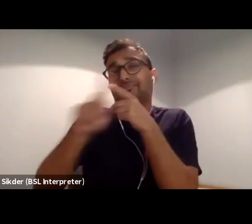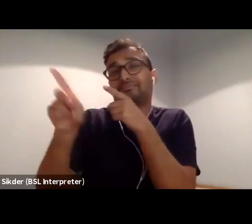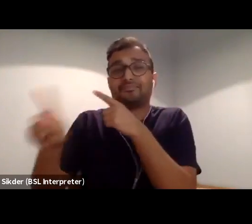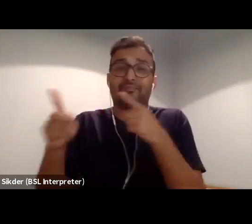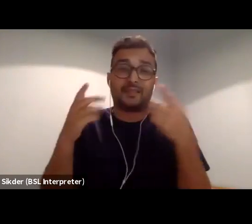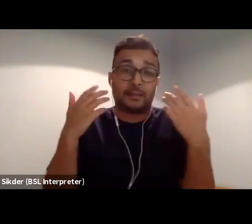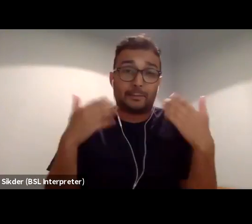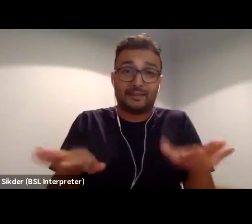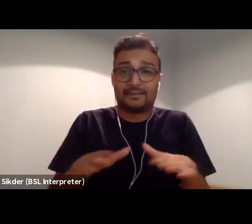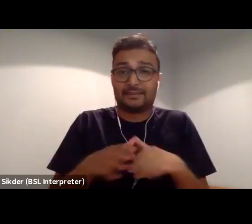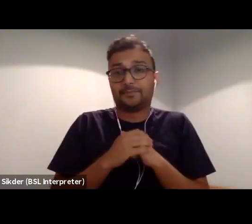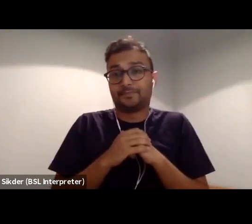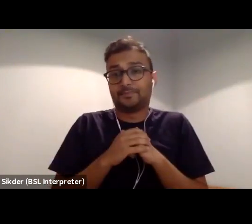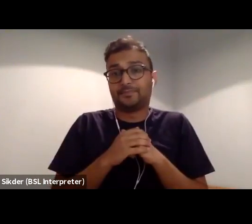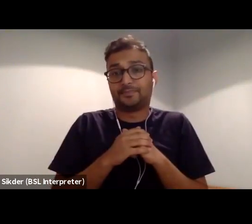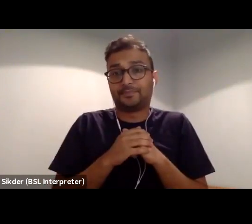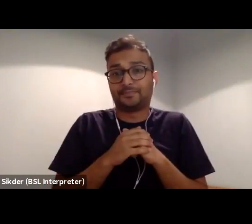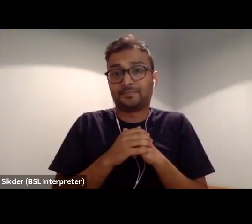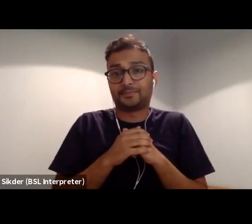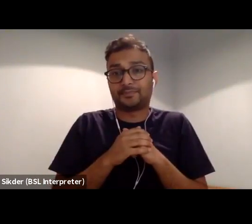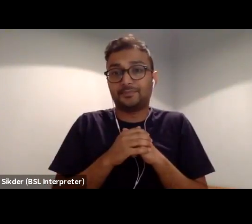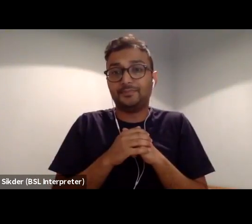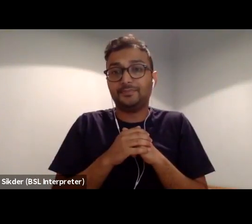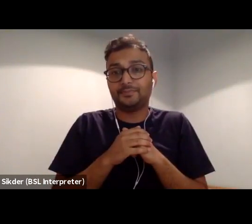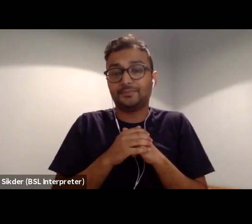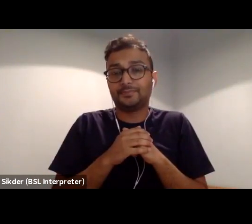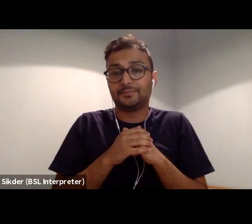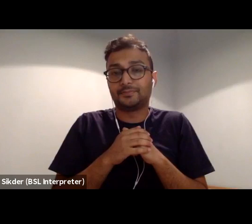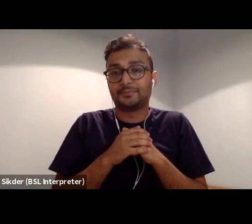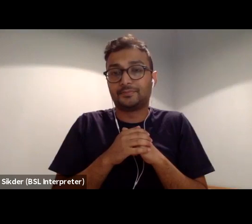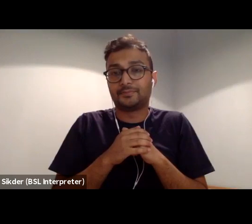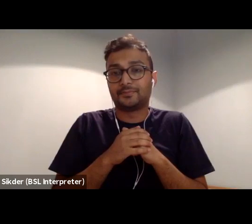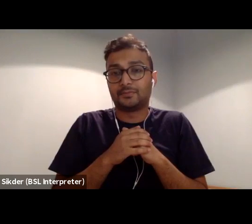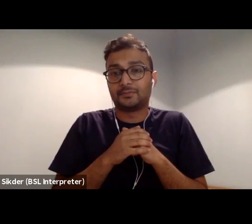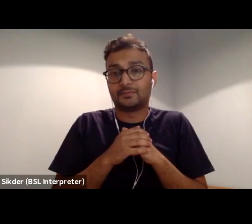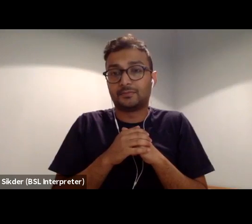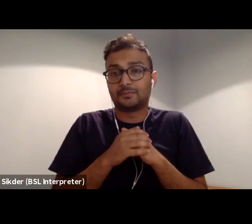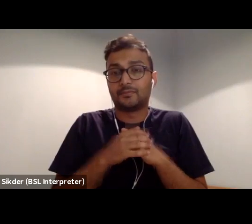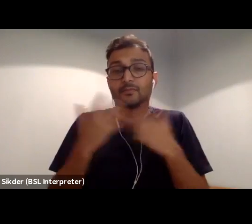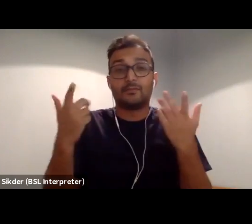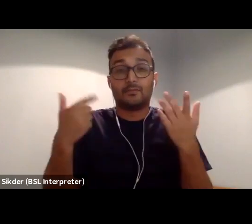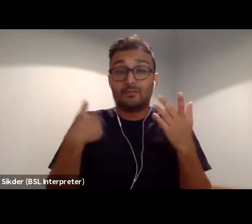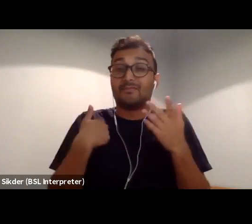Apart from submitting complaints that we find on almost a daily